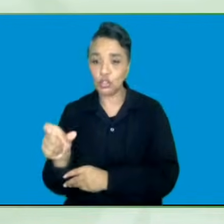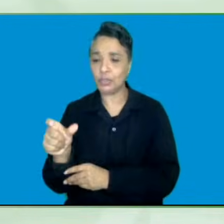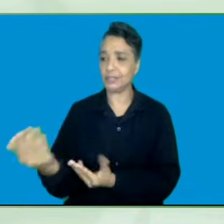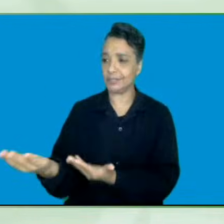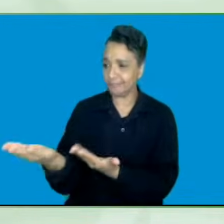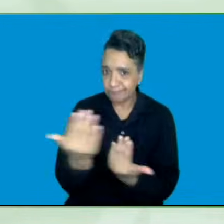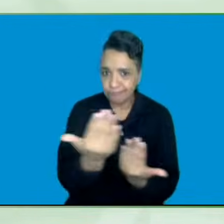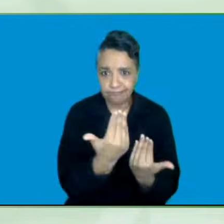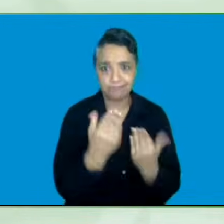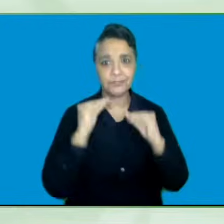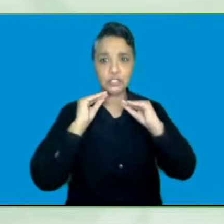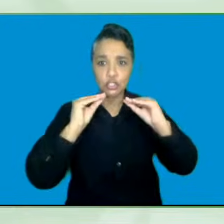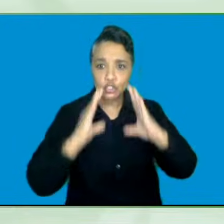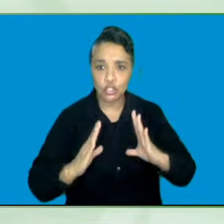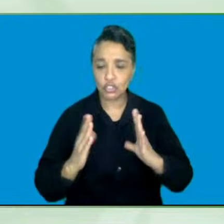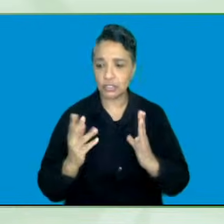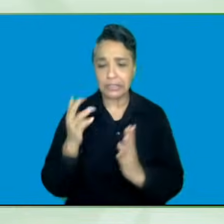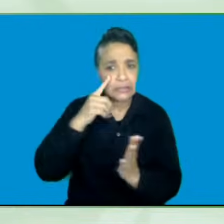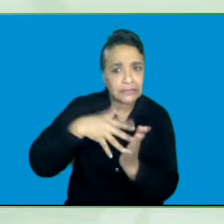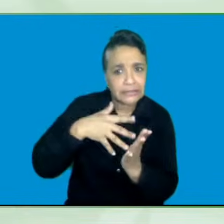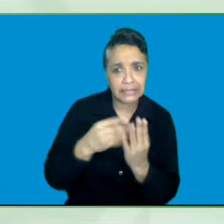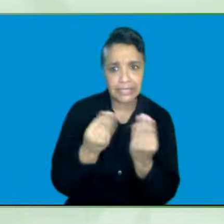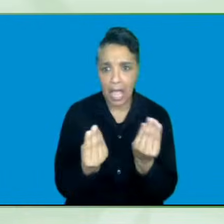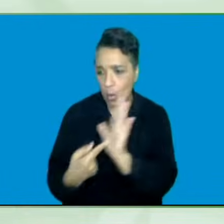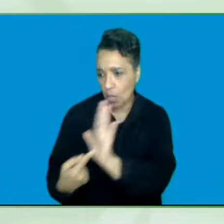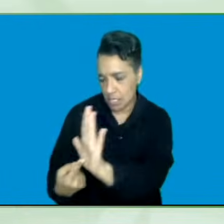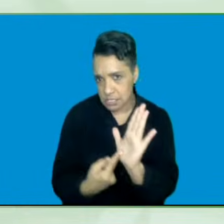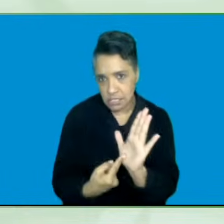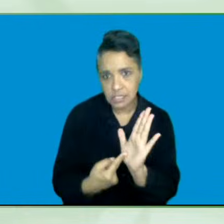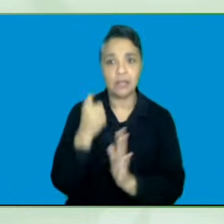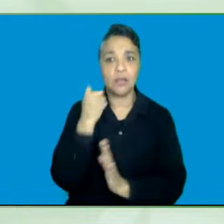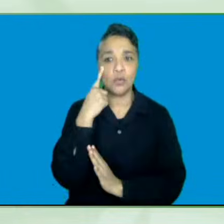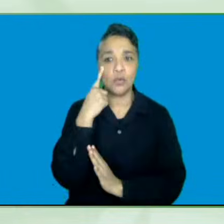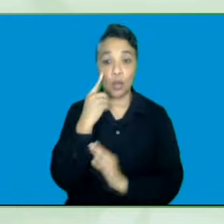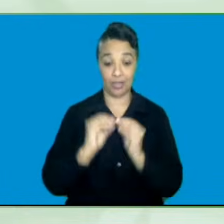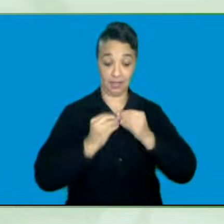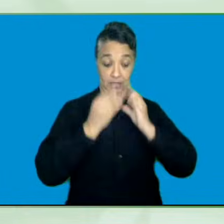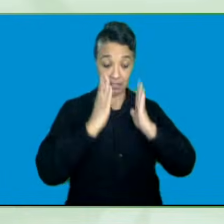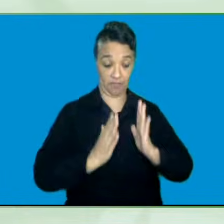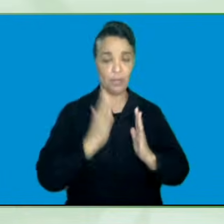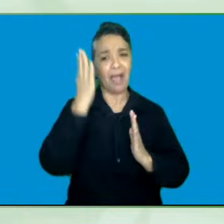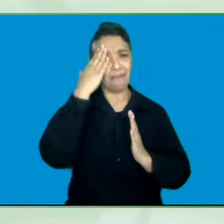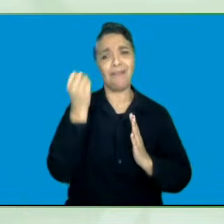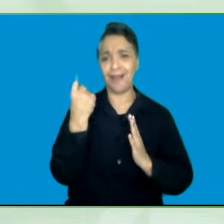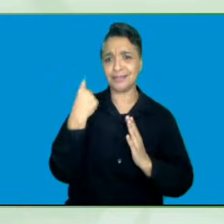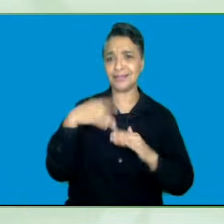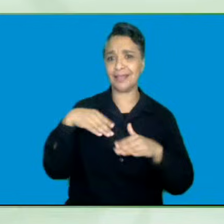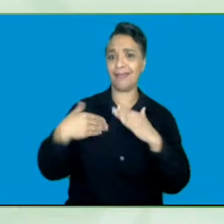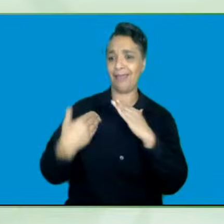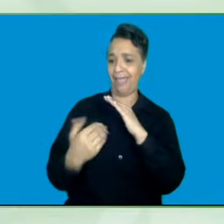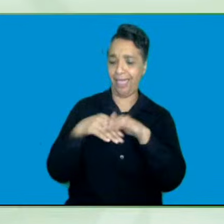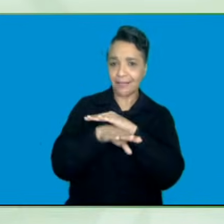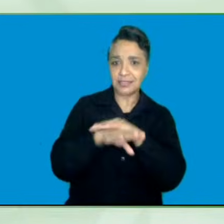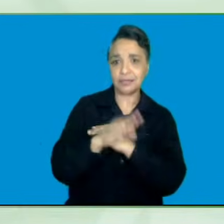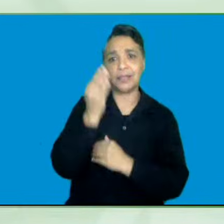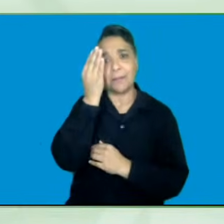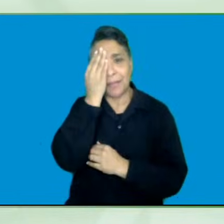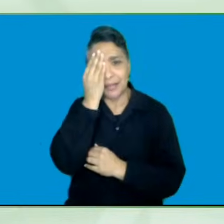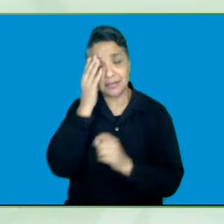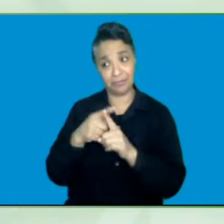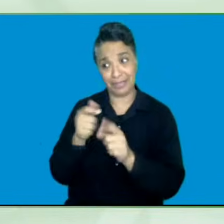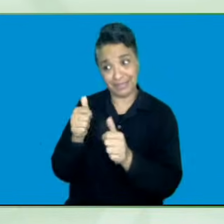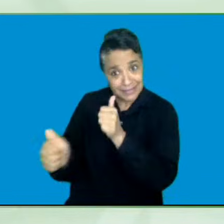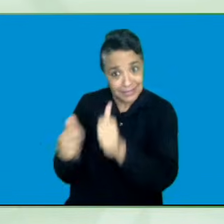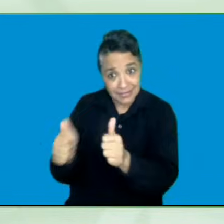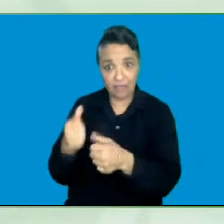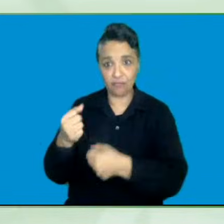testing, and they can make sure that developers of these tools are trained on accessibility and bias, and also that neurodivergent learners are represented